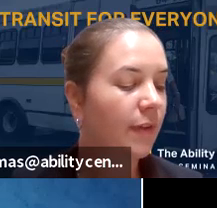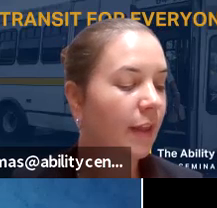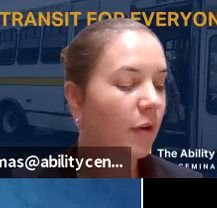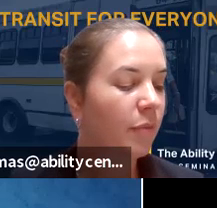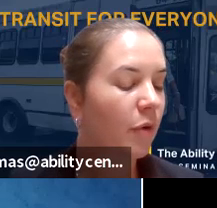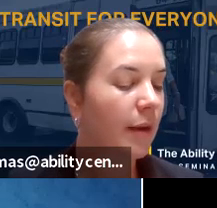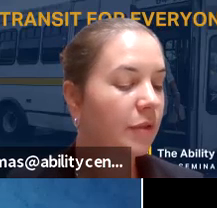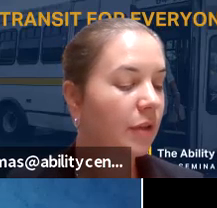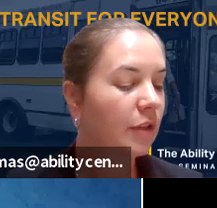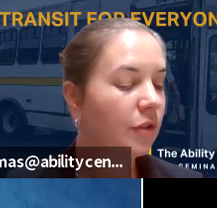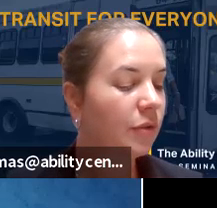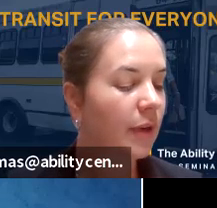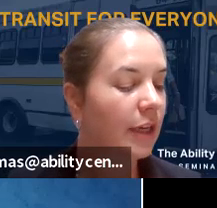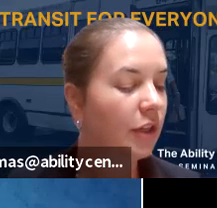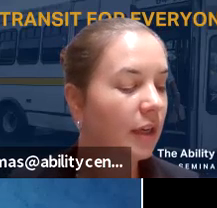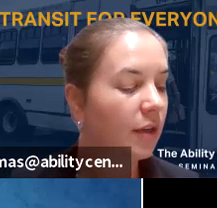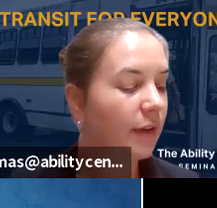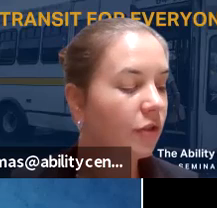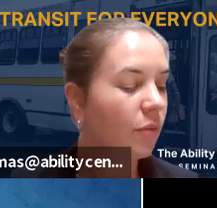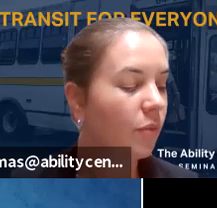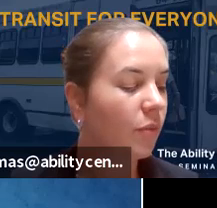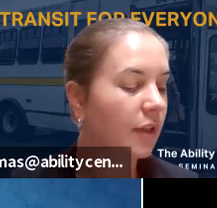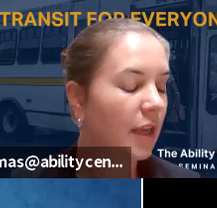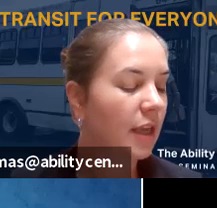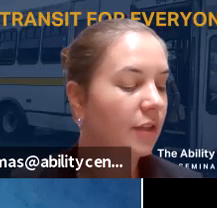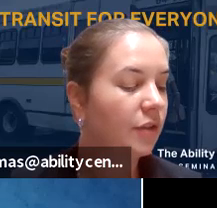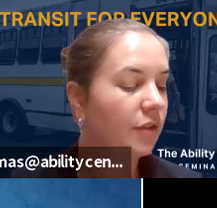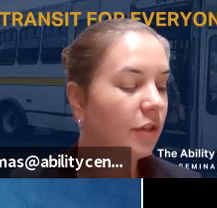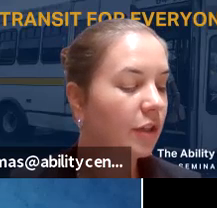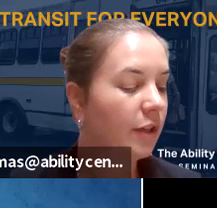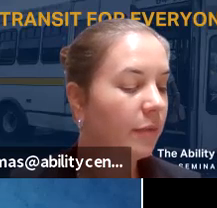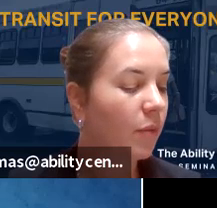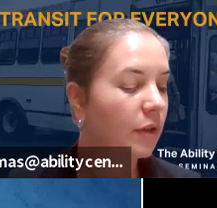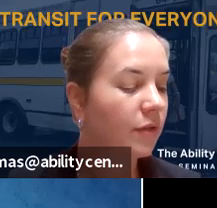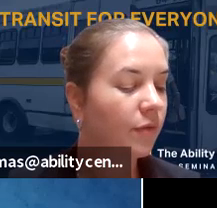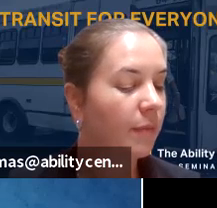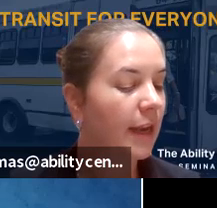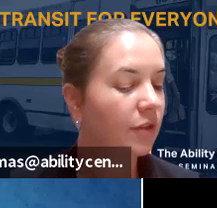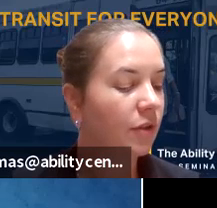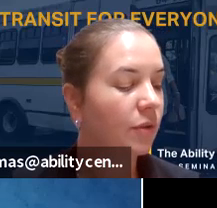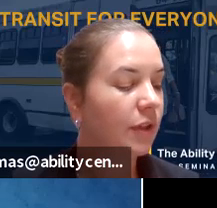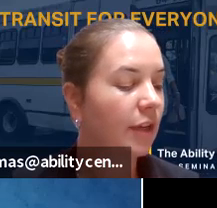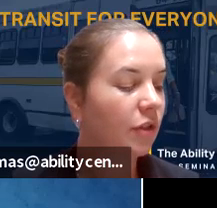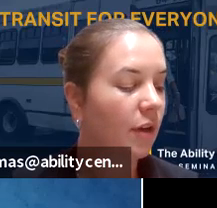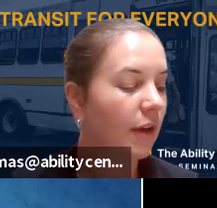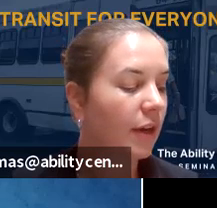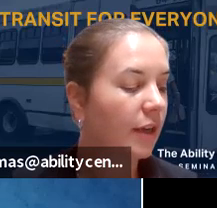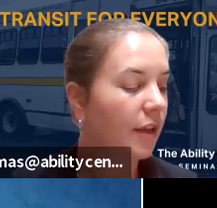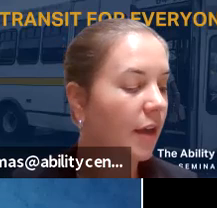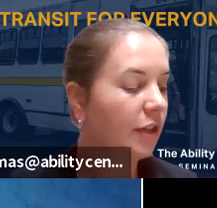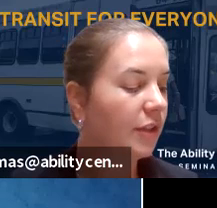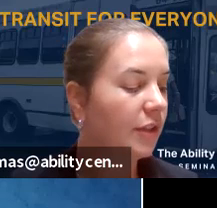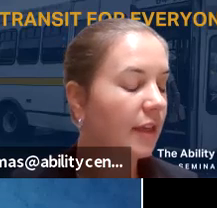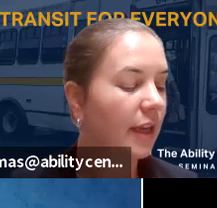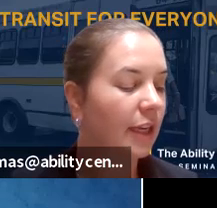innovative developer of programs earning 2 Aging Innovation Awards and 2 Aging Achievement Awards from the National Association of